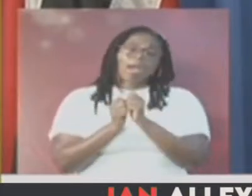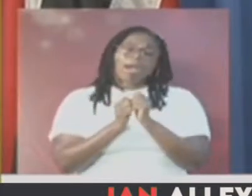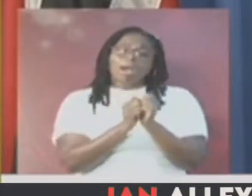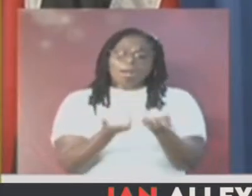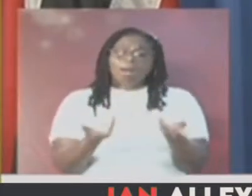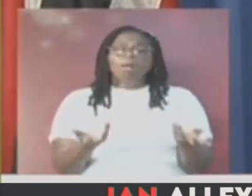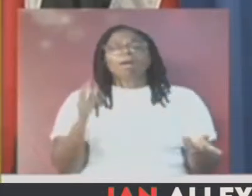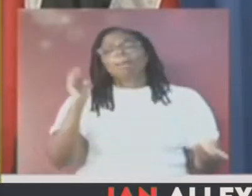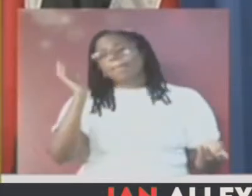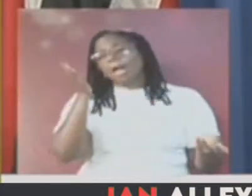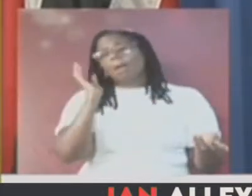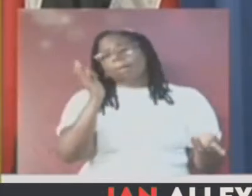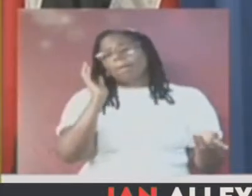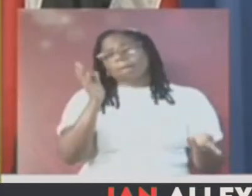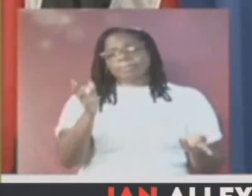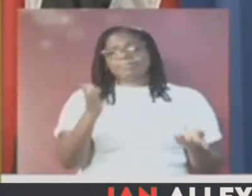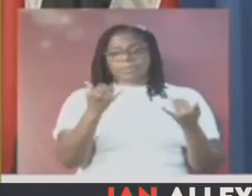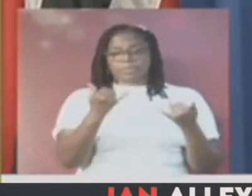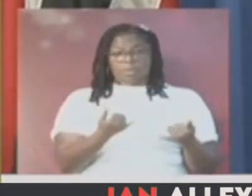there was